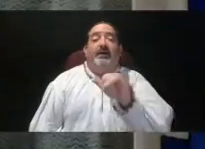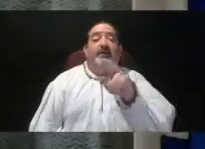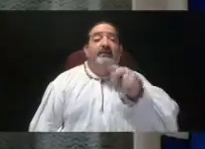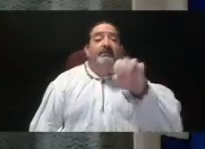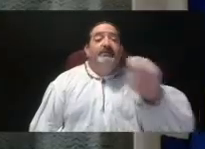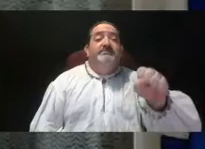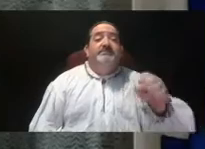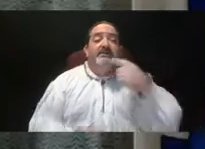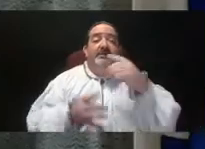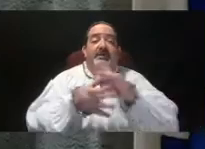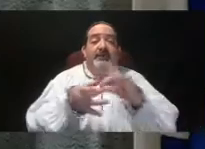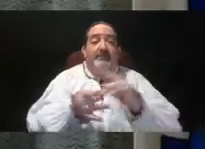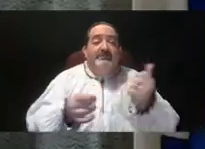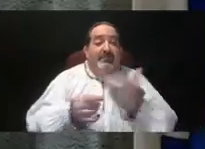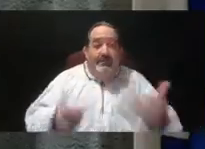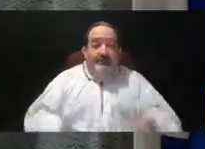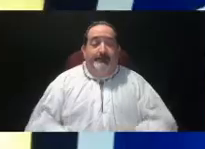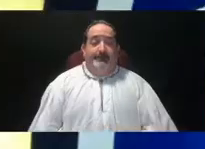gathered populace?